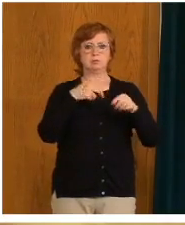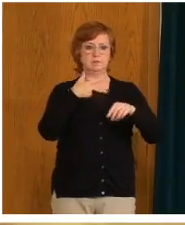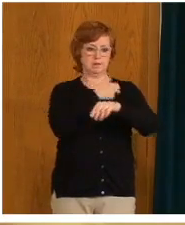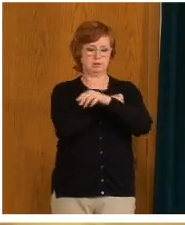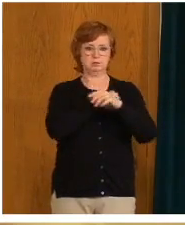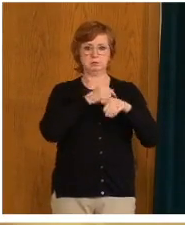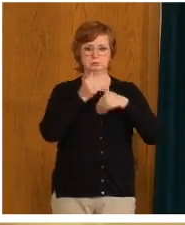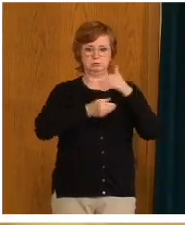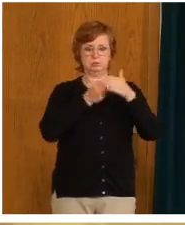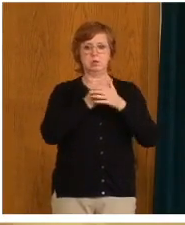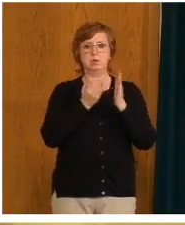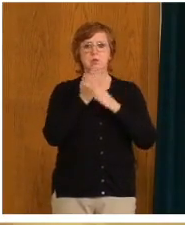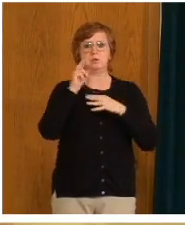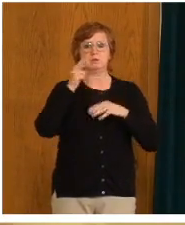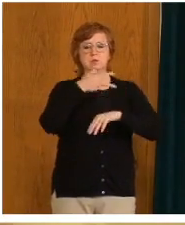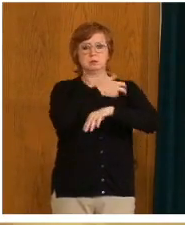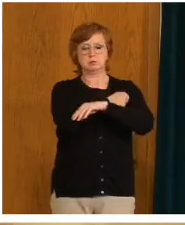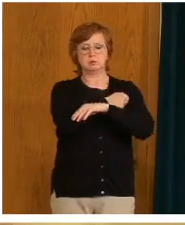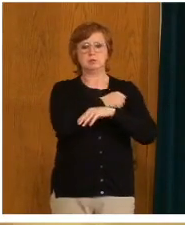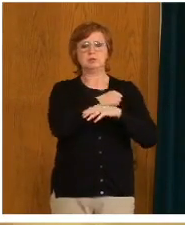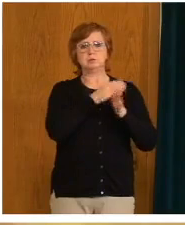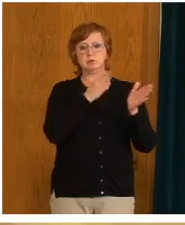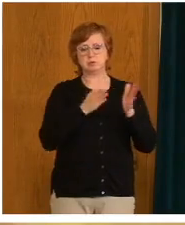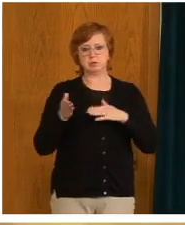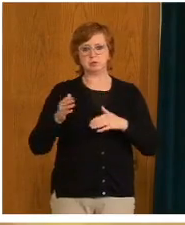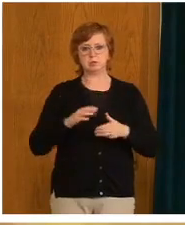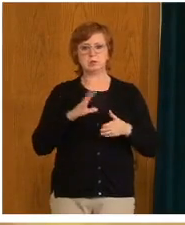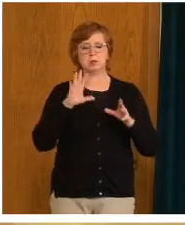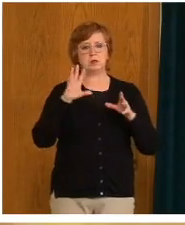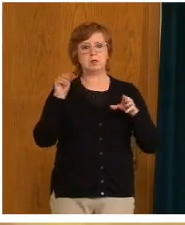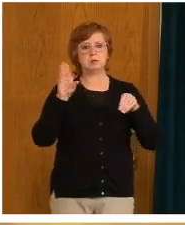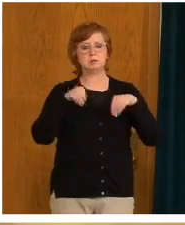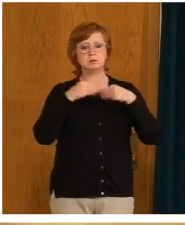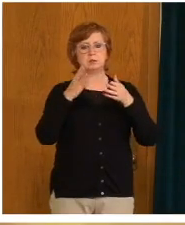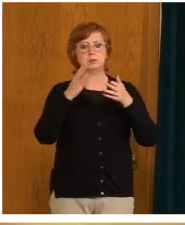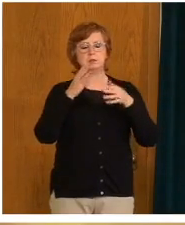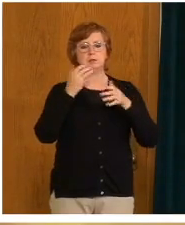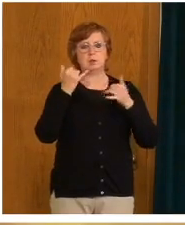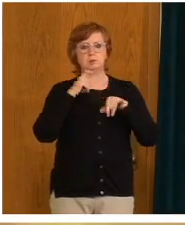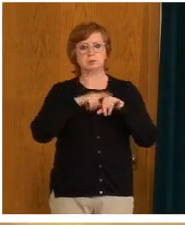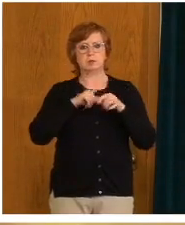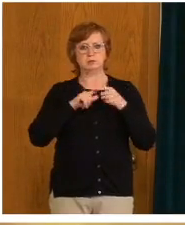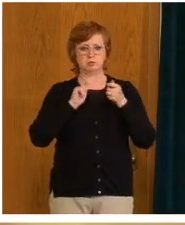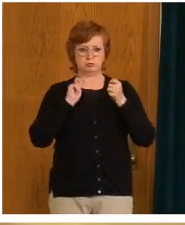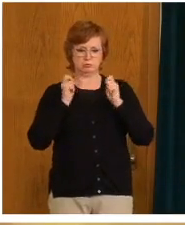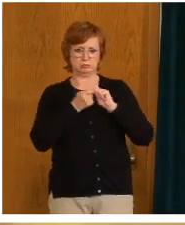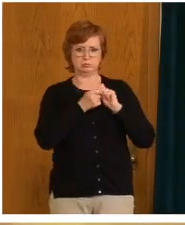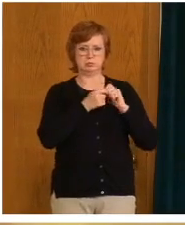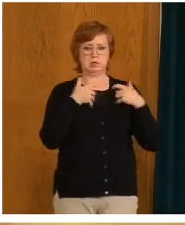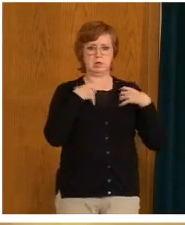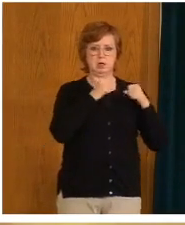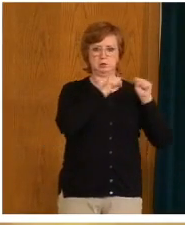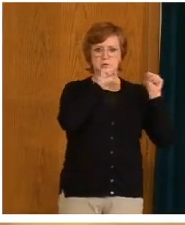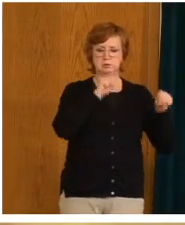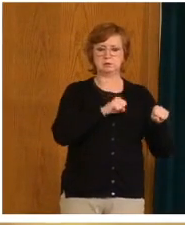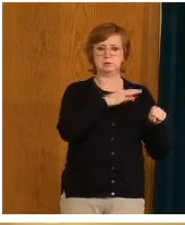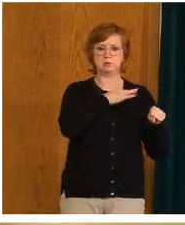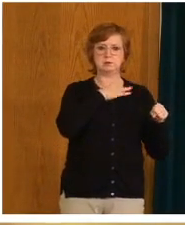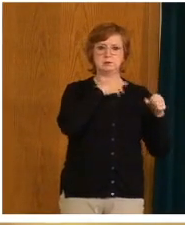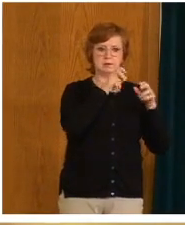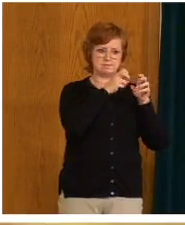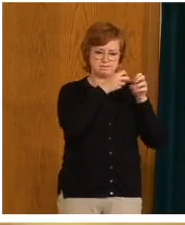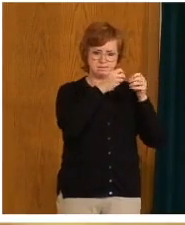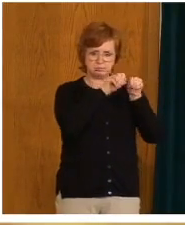strategy, ultimately providing us then with the opportunity to start to transition our healthcare employees back to